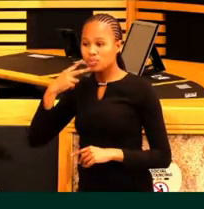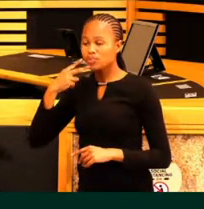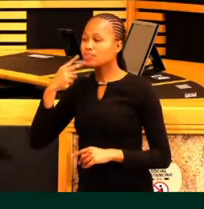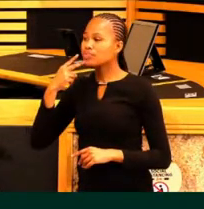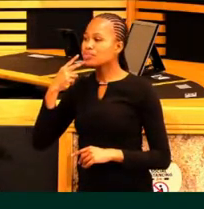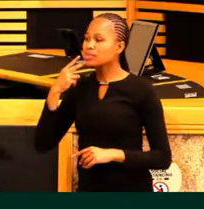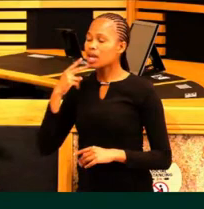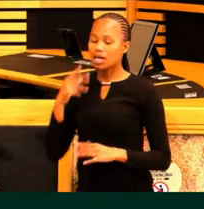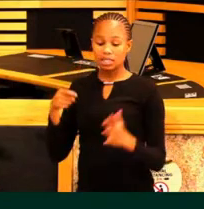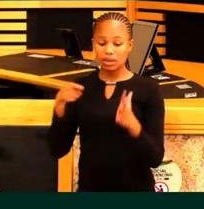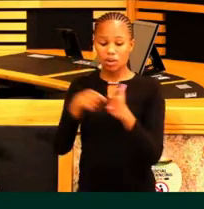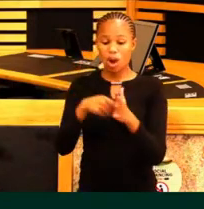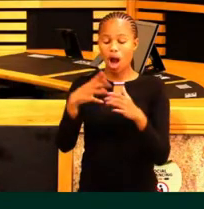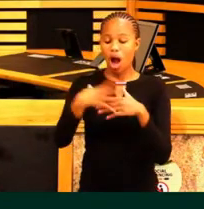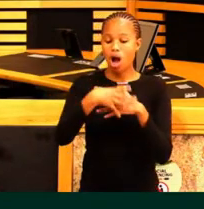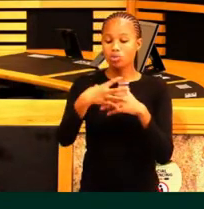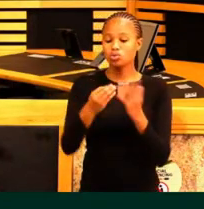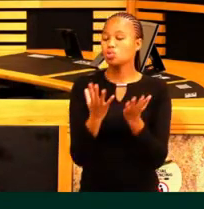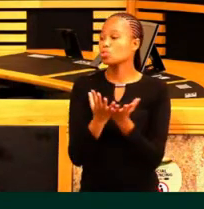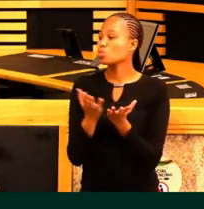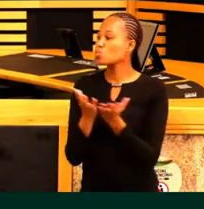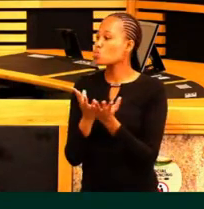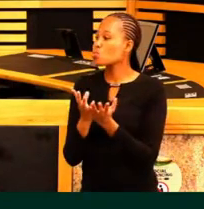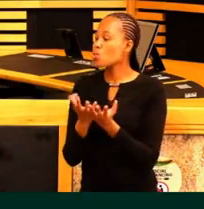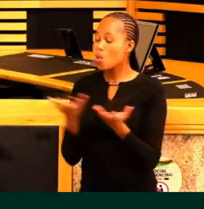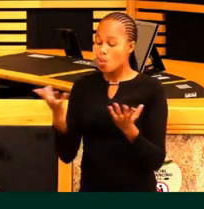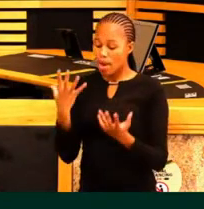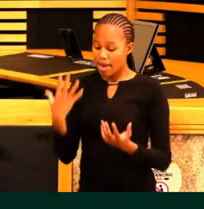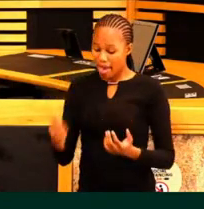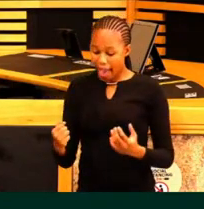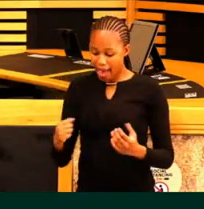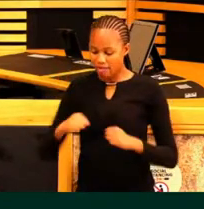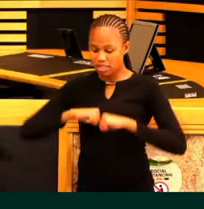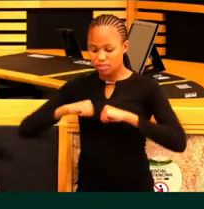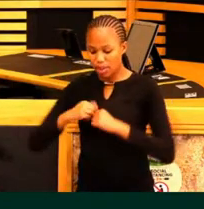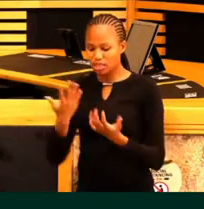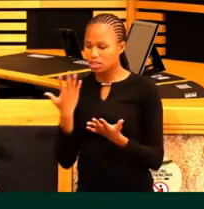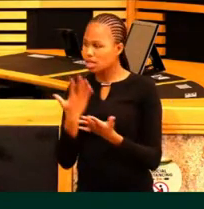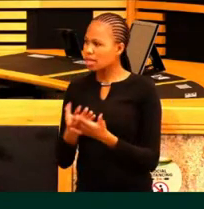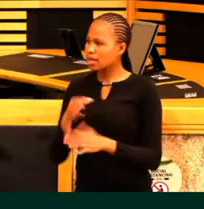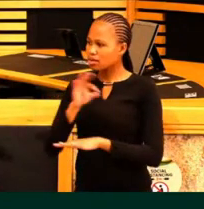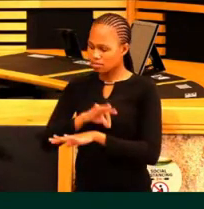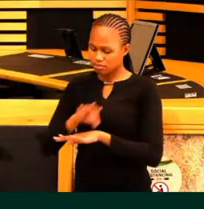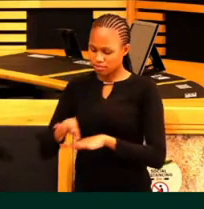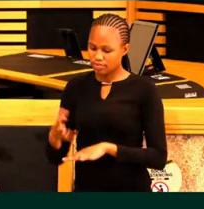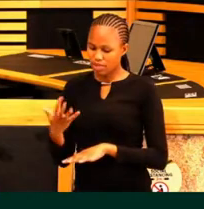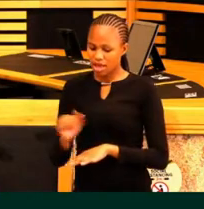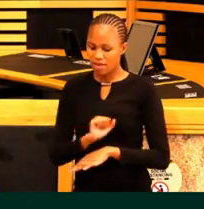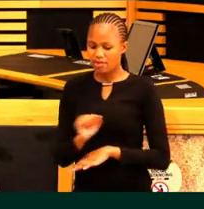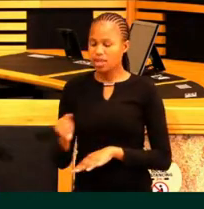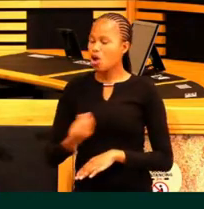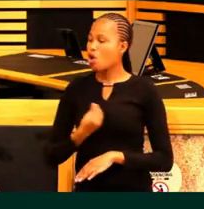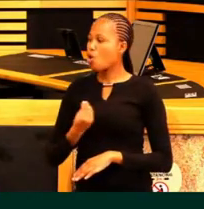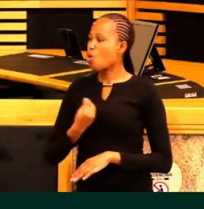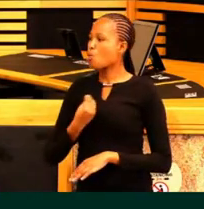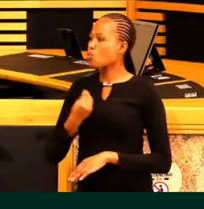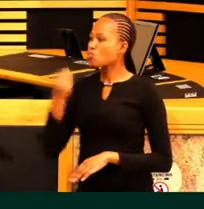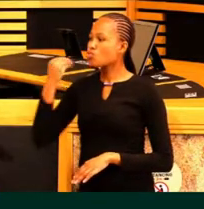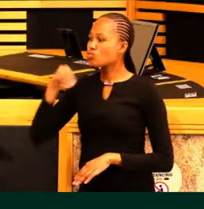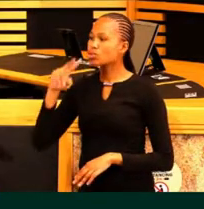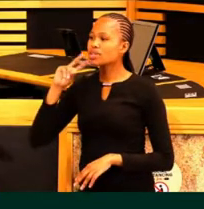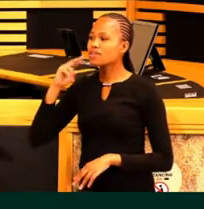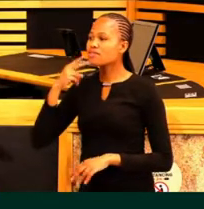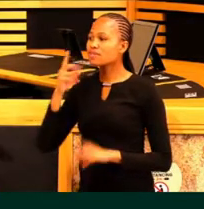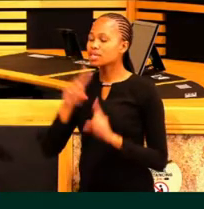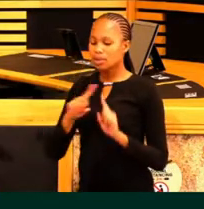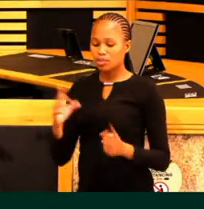outside of schools where there are spaces where they can plant and get their own fruits and vegetables but that is